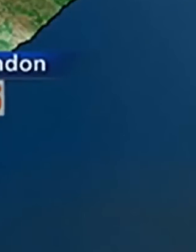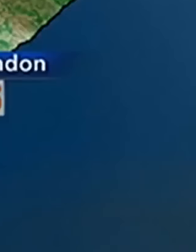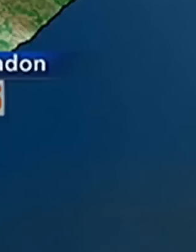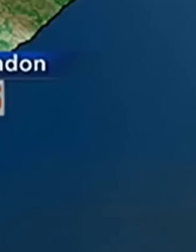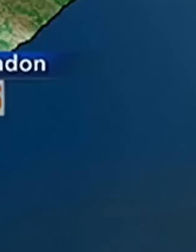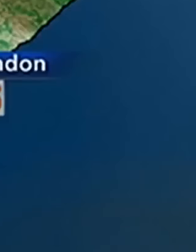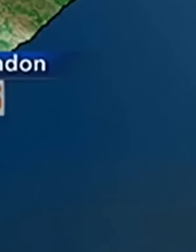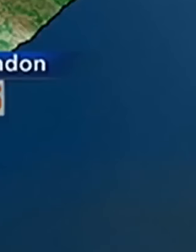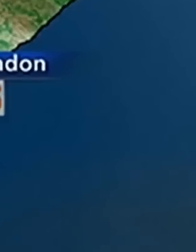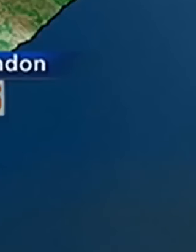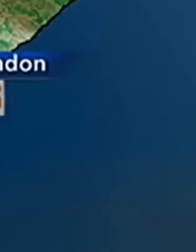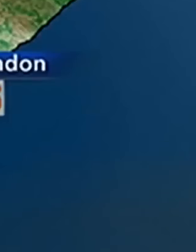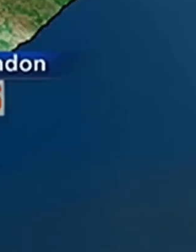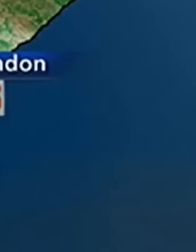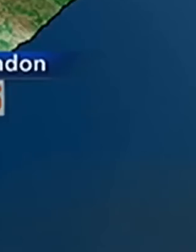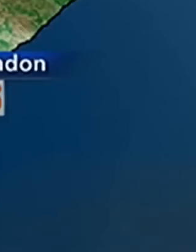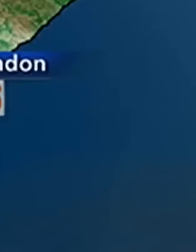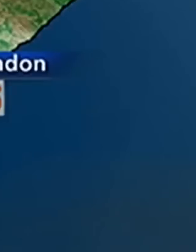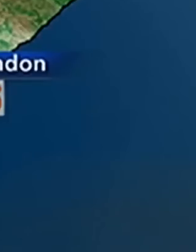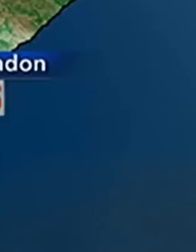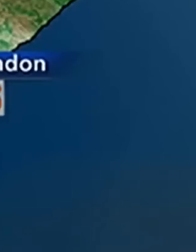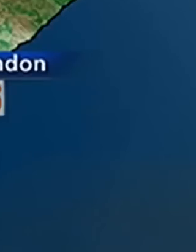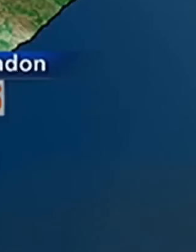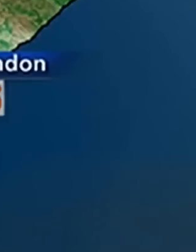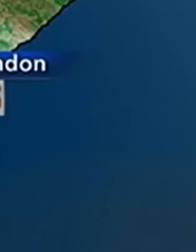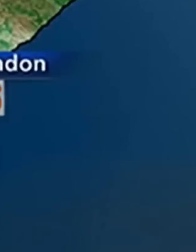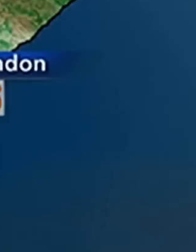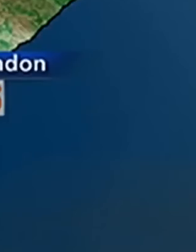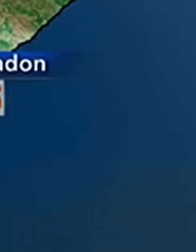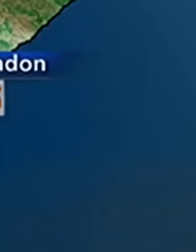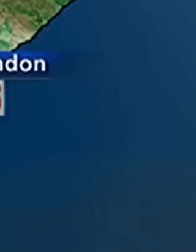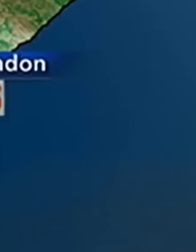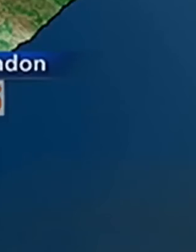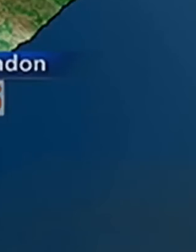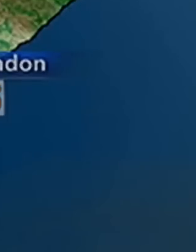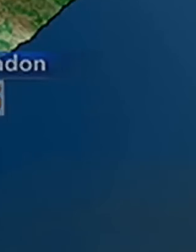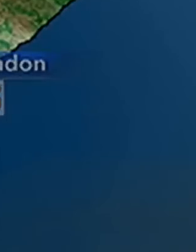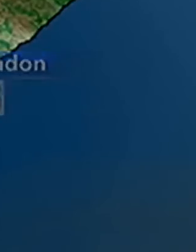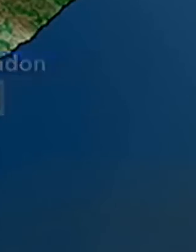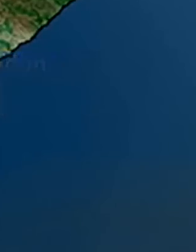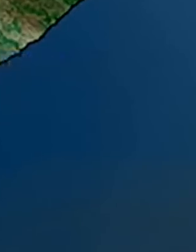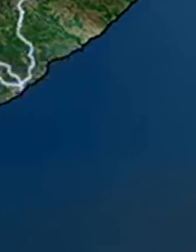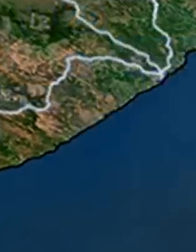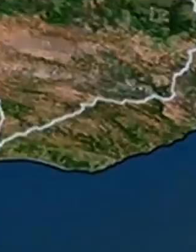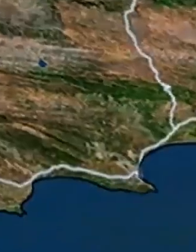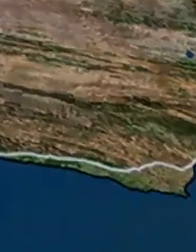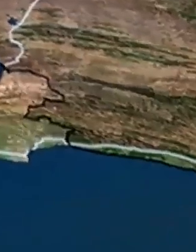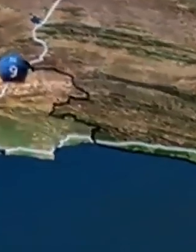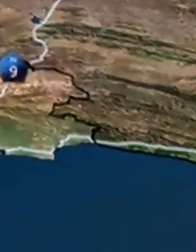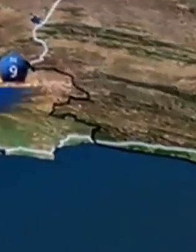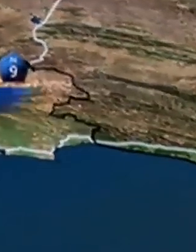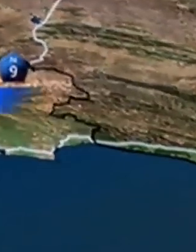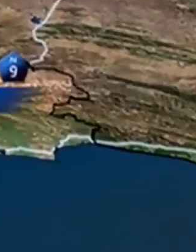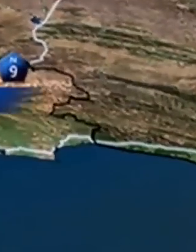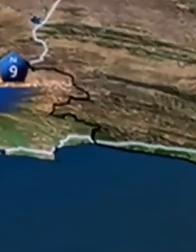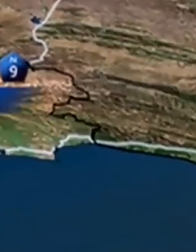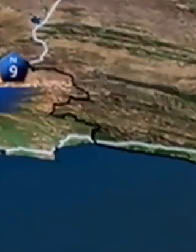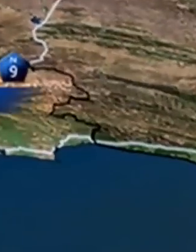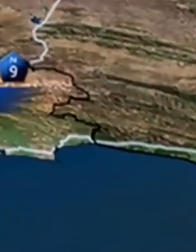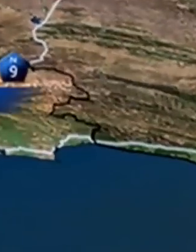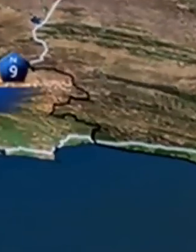ka no jolo o tla tlo tshise hona ha isale ka se bile hona ka qumba di khati di rita ho mashume a mararo a motse e meraro